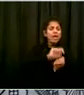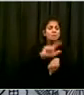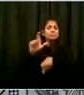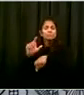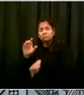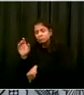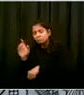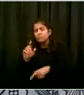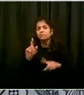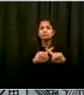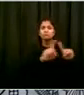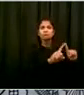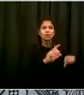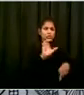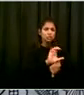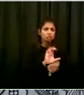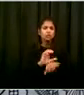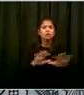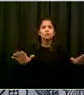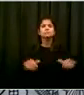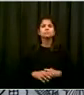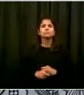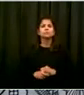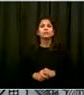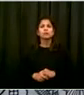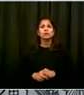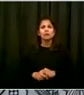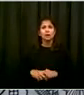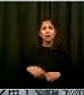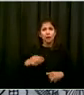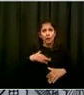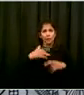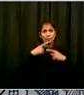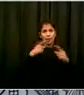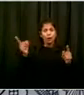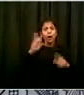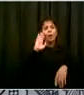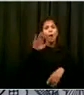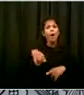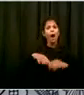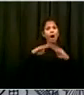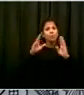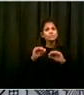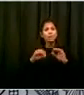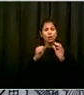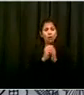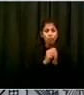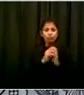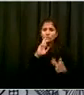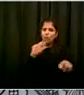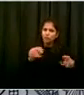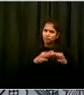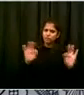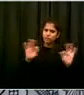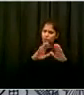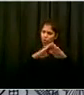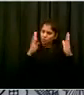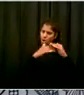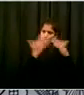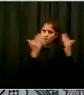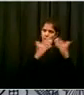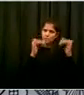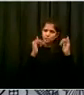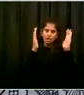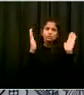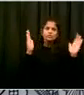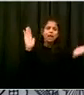with restrictions. I have never seen a situation where clergy did not work with local government to protect people's